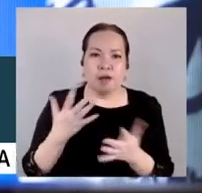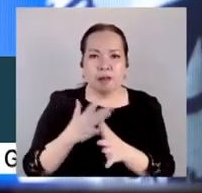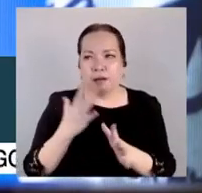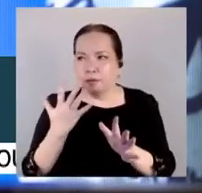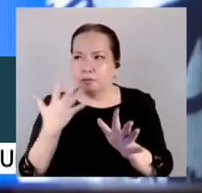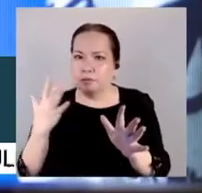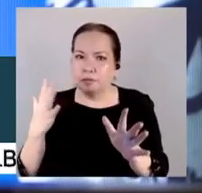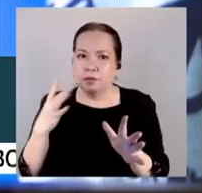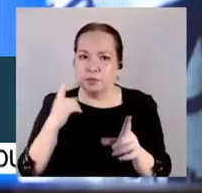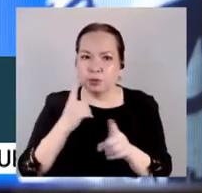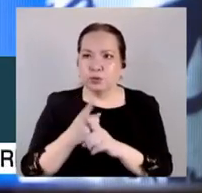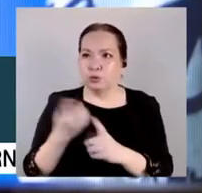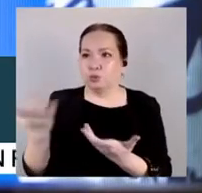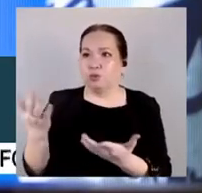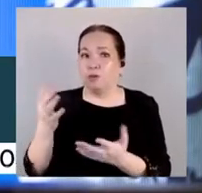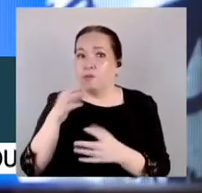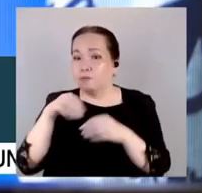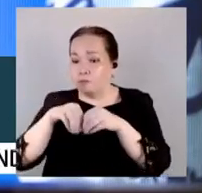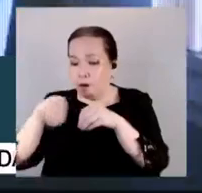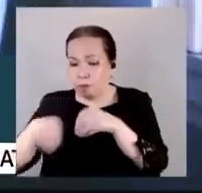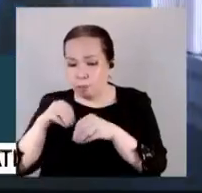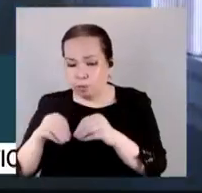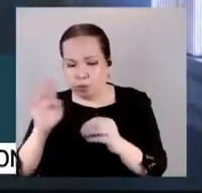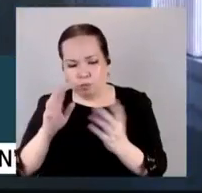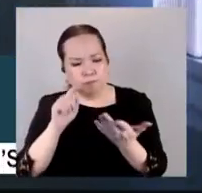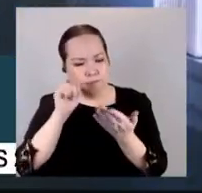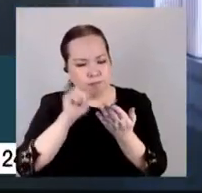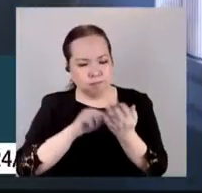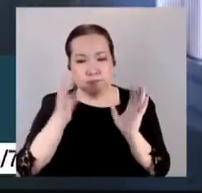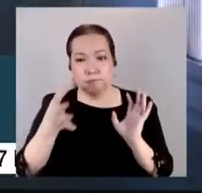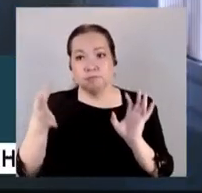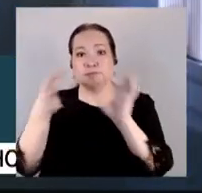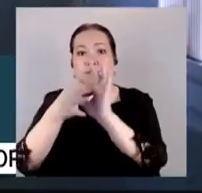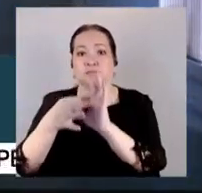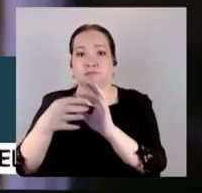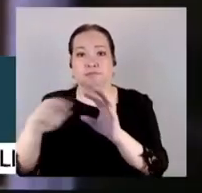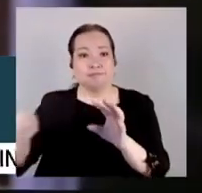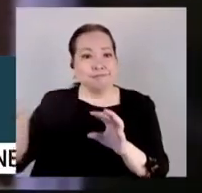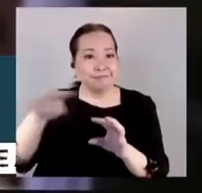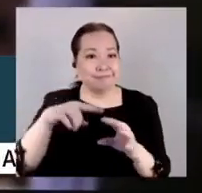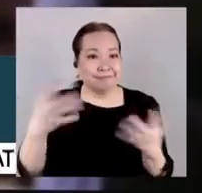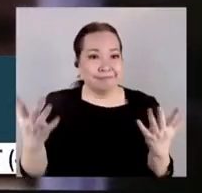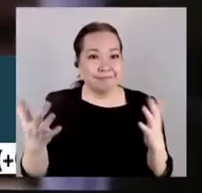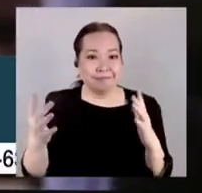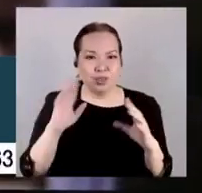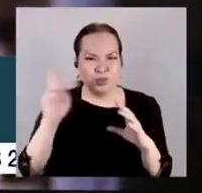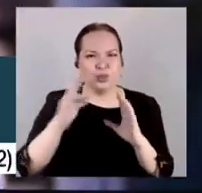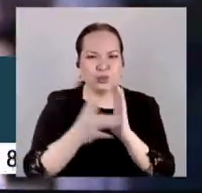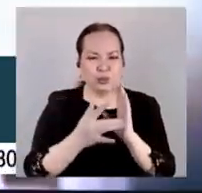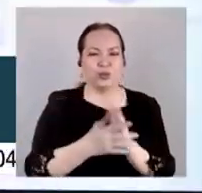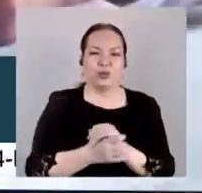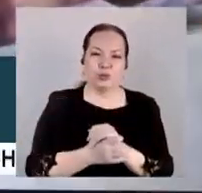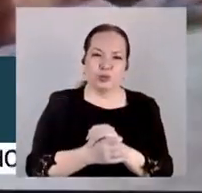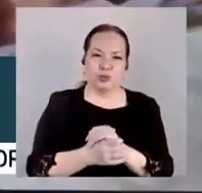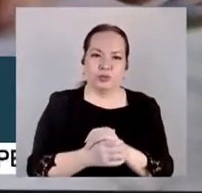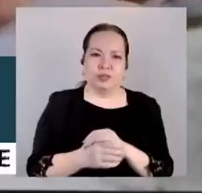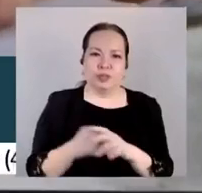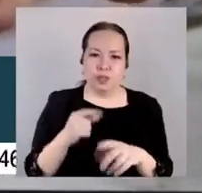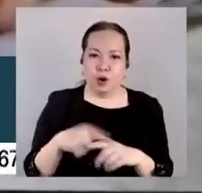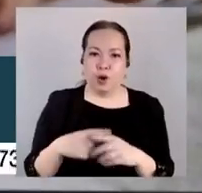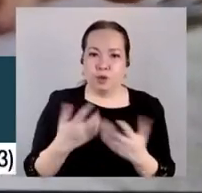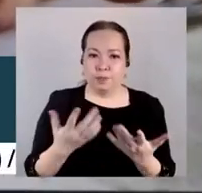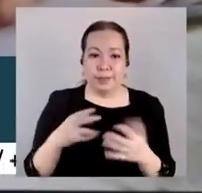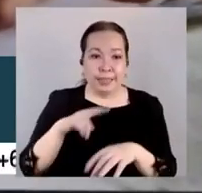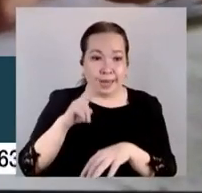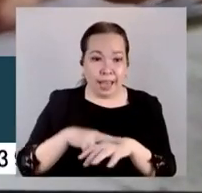mobile apps to directly connect to markets. The Filipinovation site and the National Innovation Day all emanate